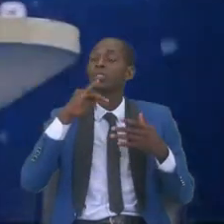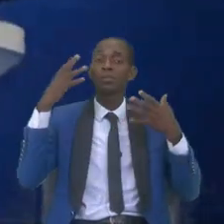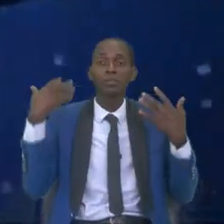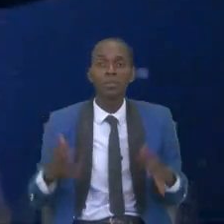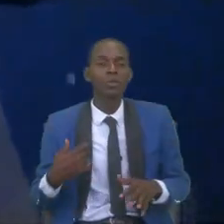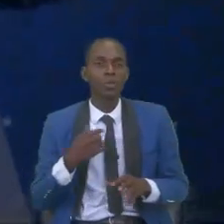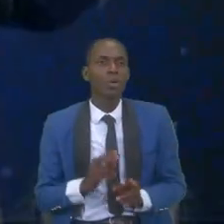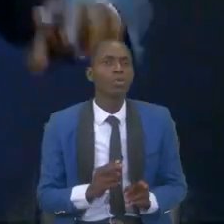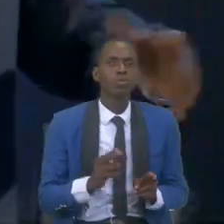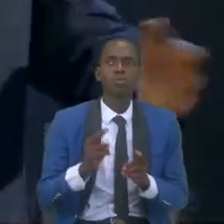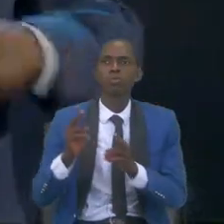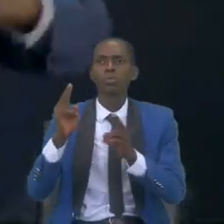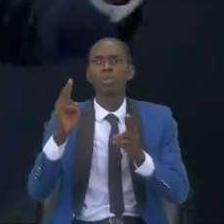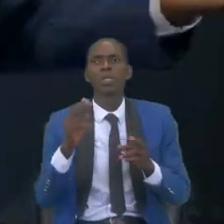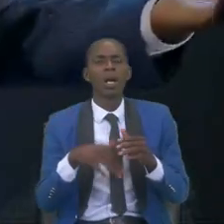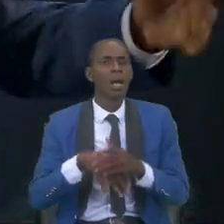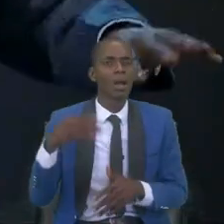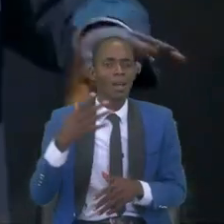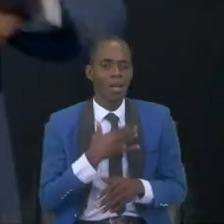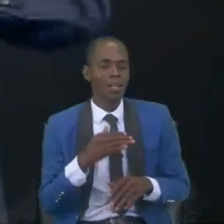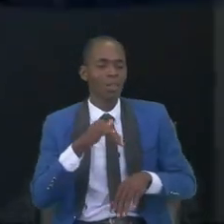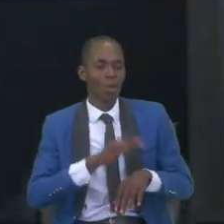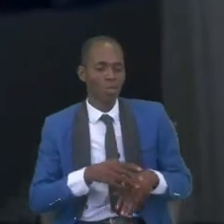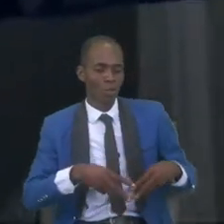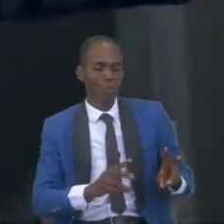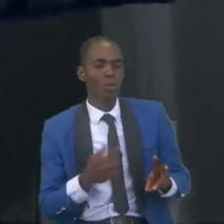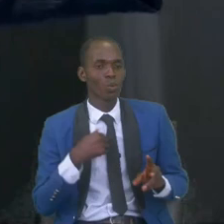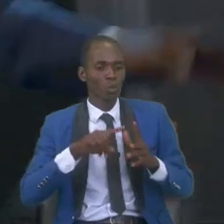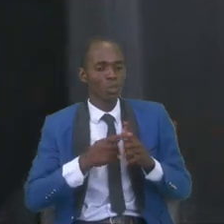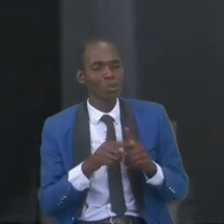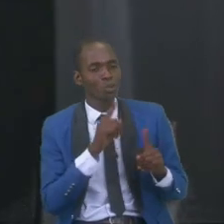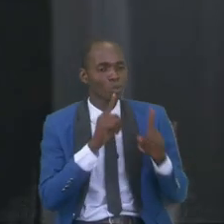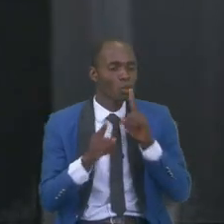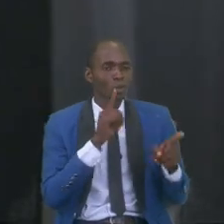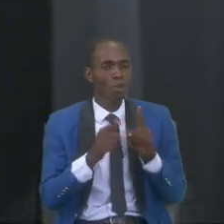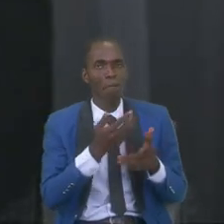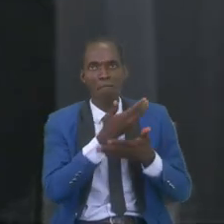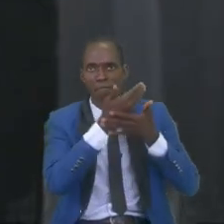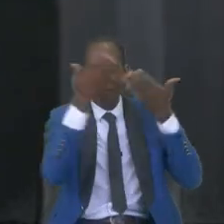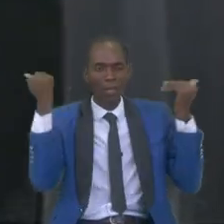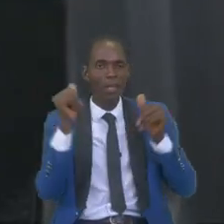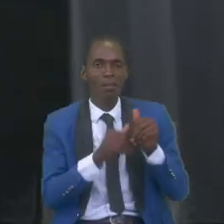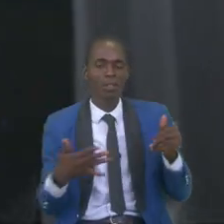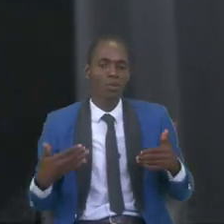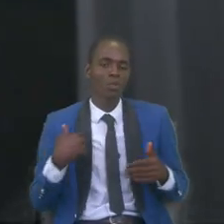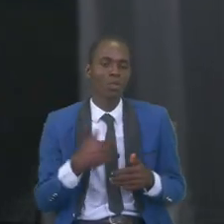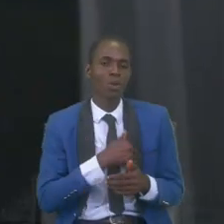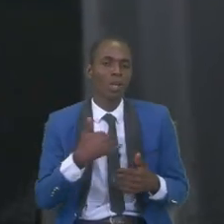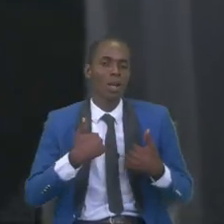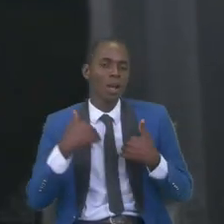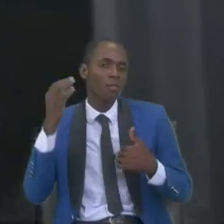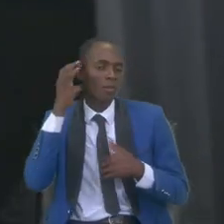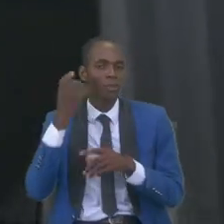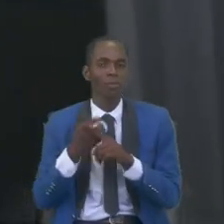here at the corridors, we're talking, and we talk away everything we have heard. The church will not